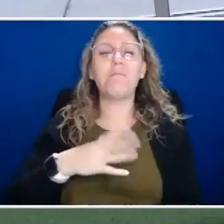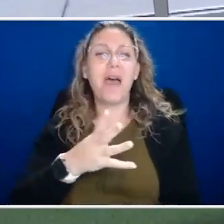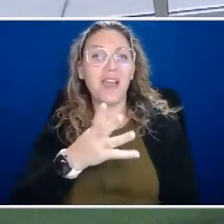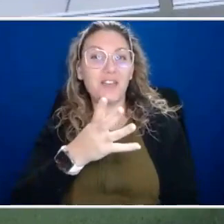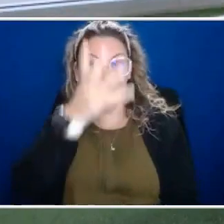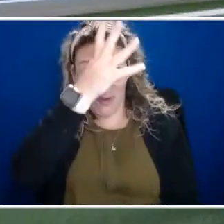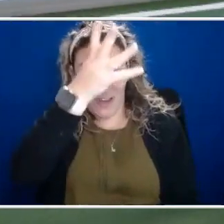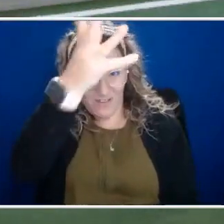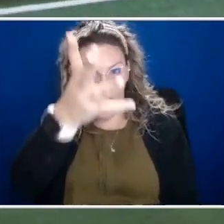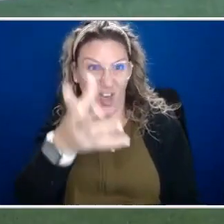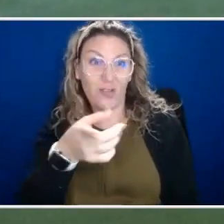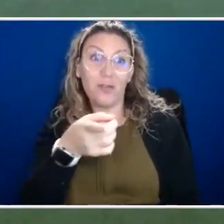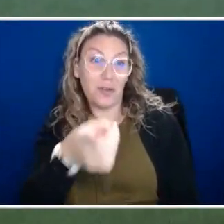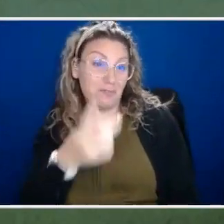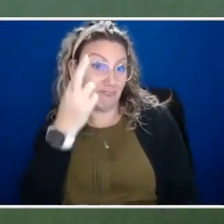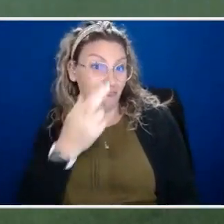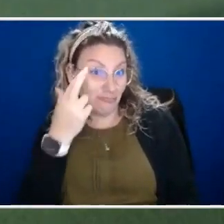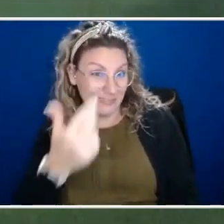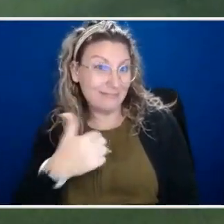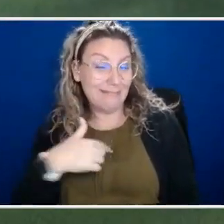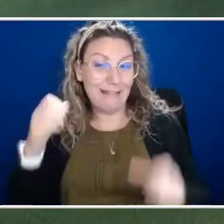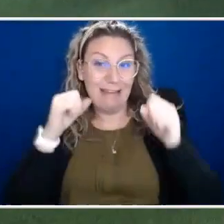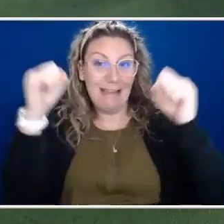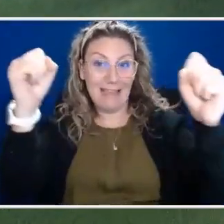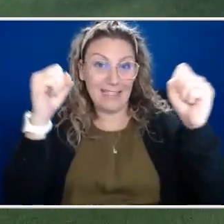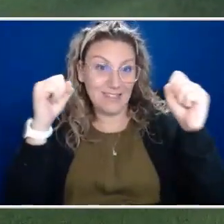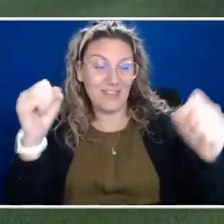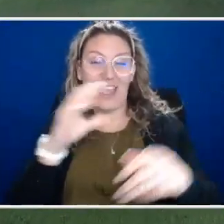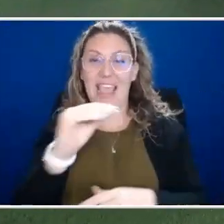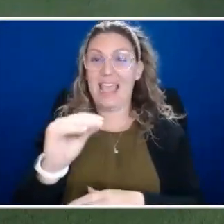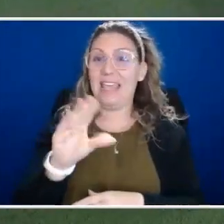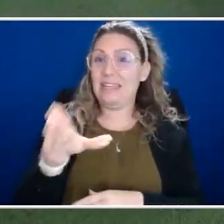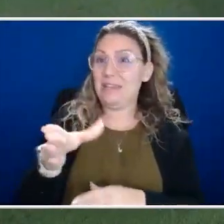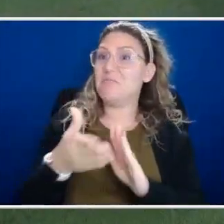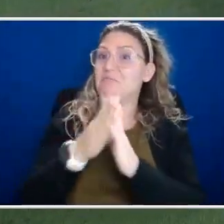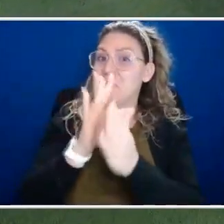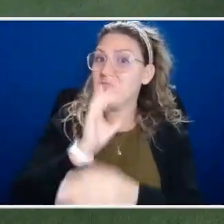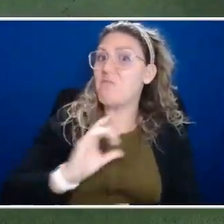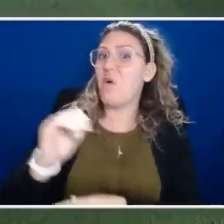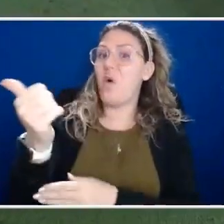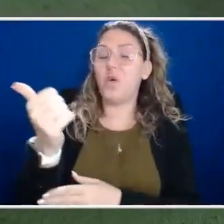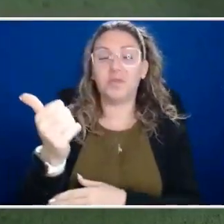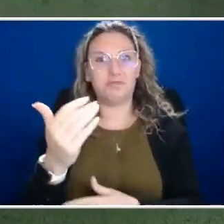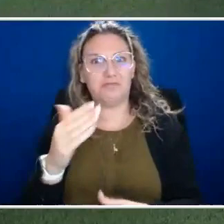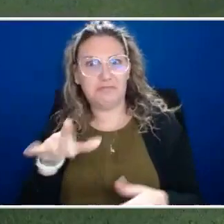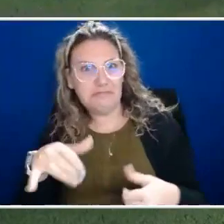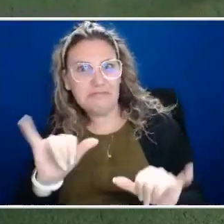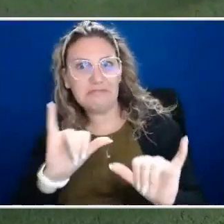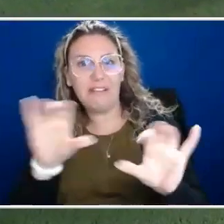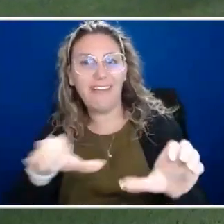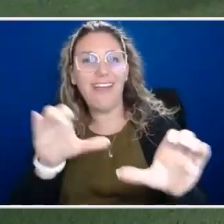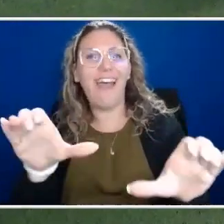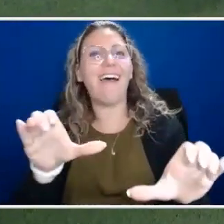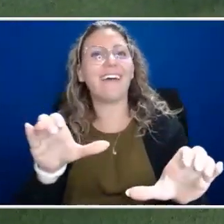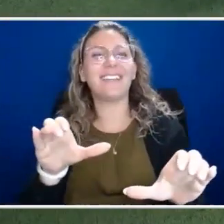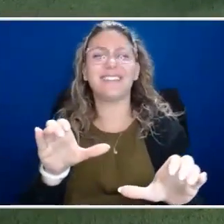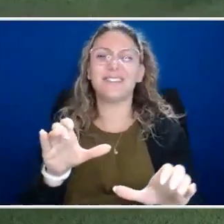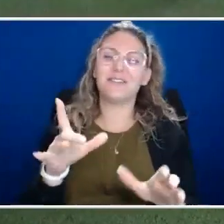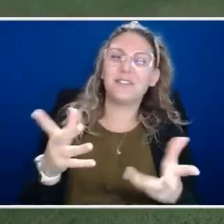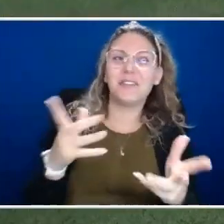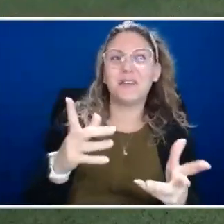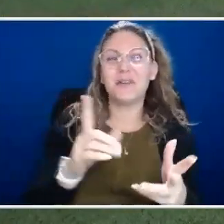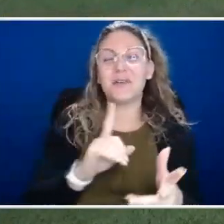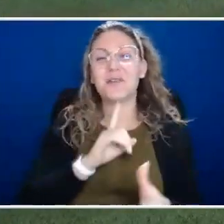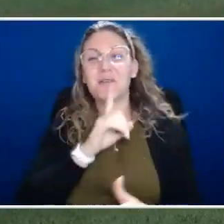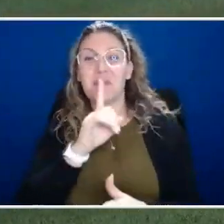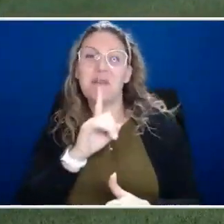kid, and watching him age gracefully while staying active kind of made me passionate about this.